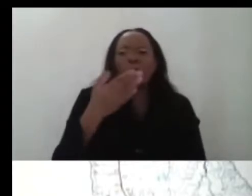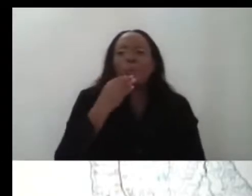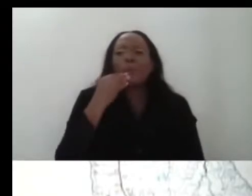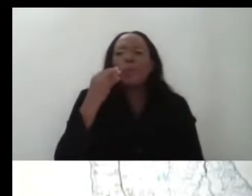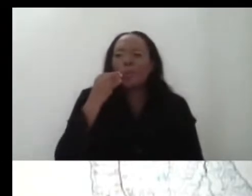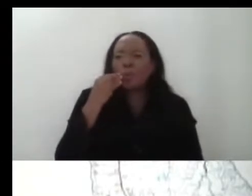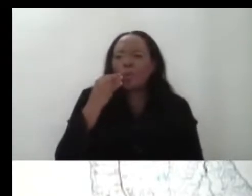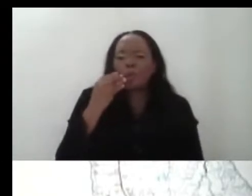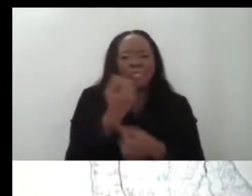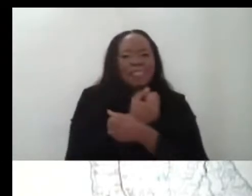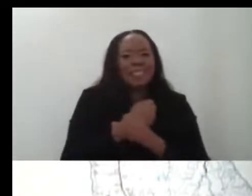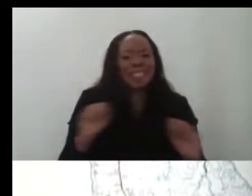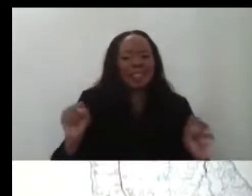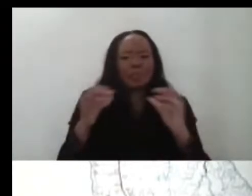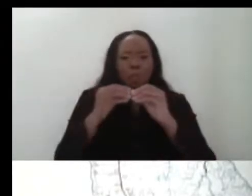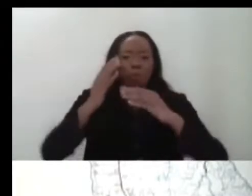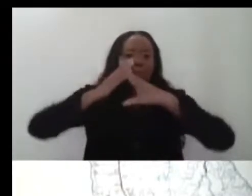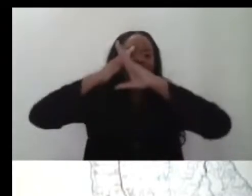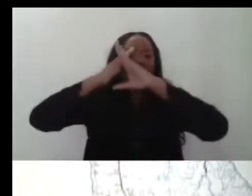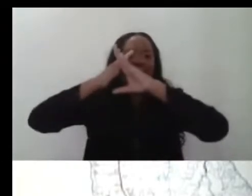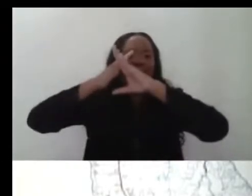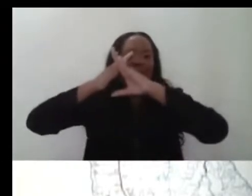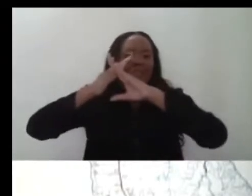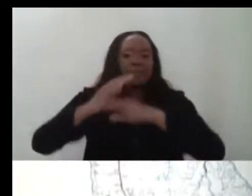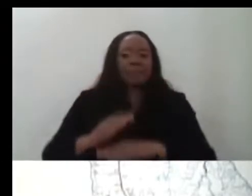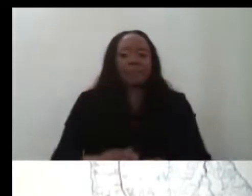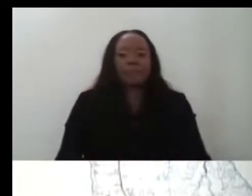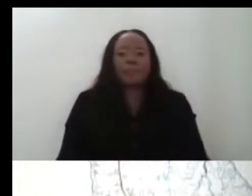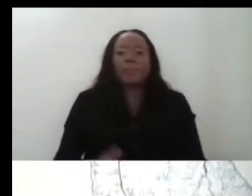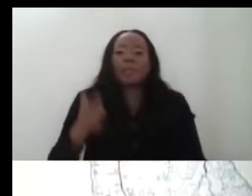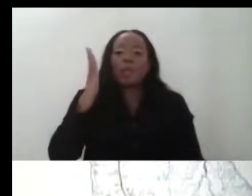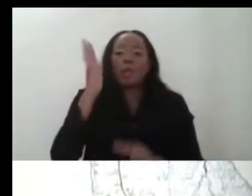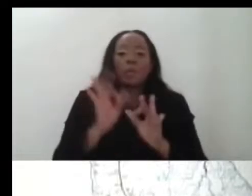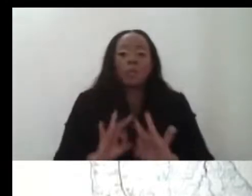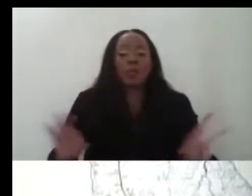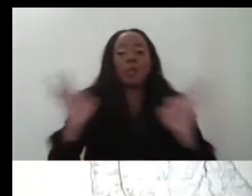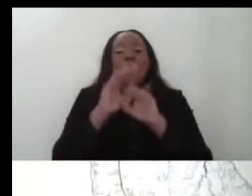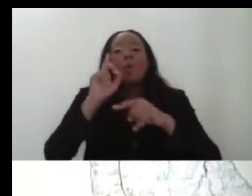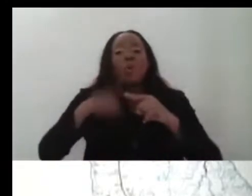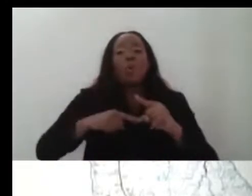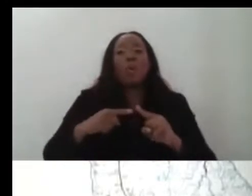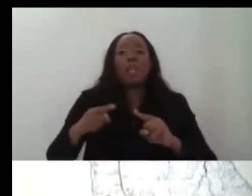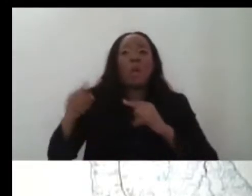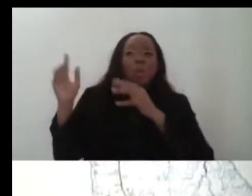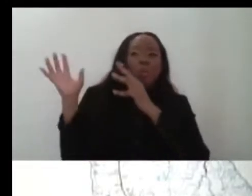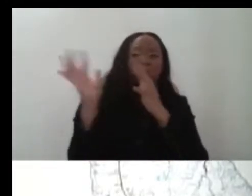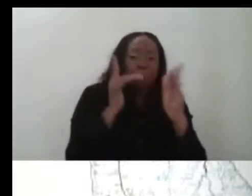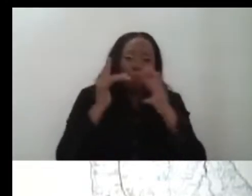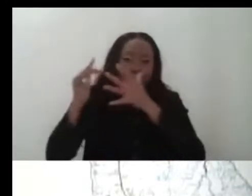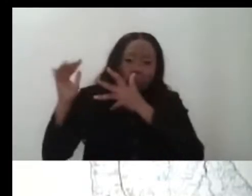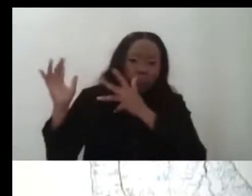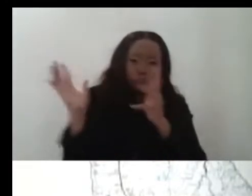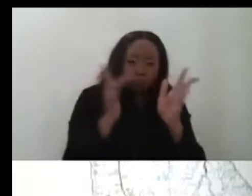because it will matter. In the old times saying, when the high winds come.